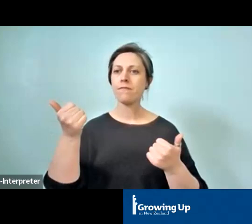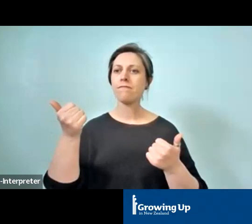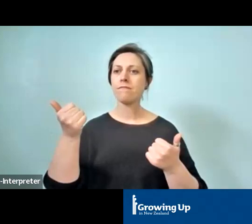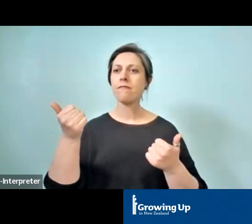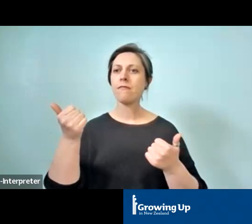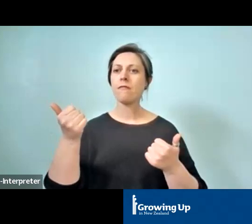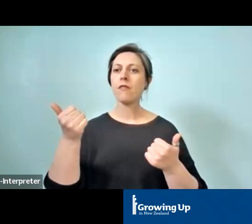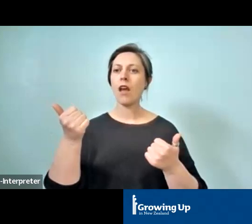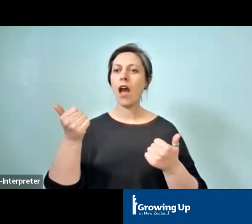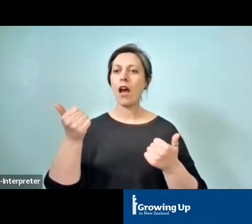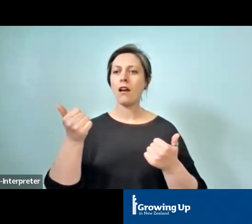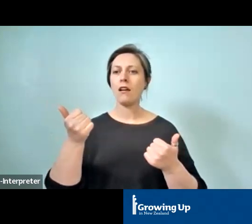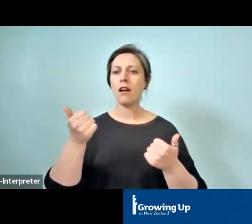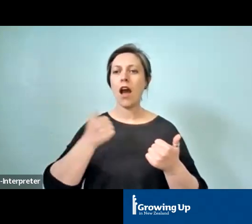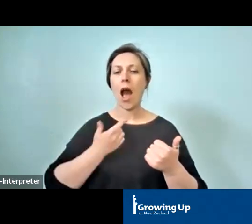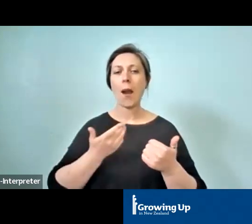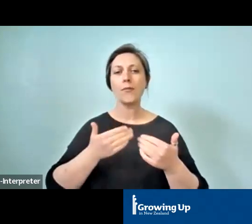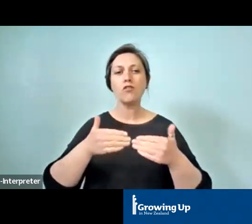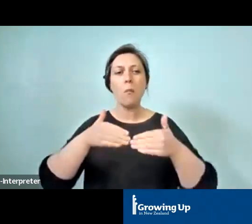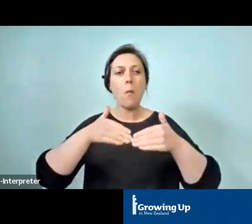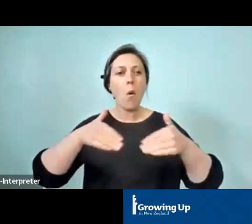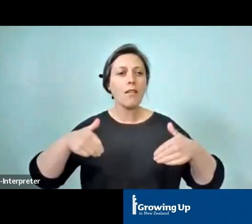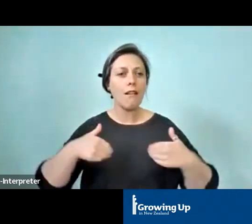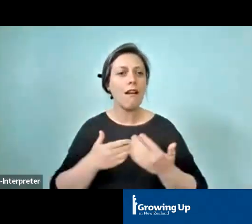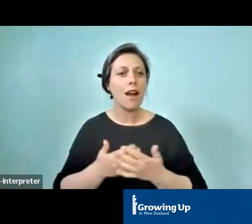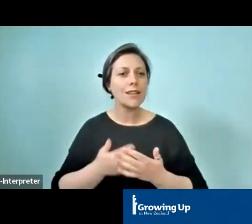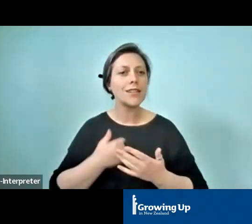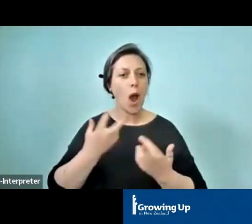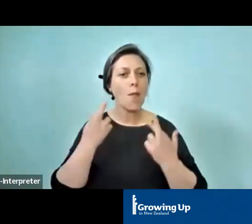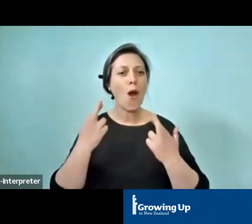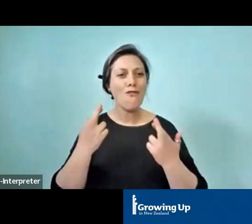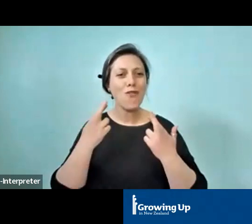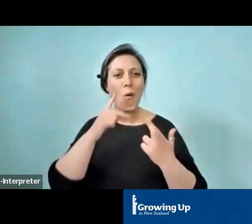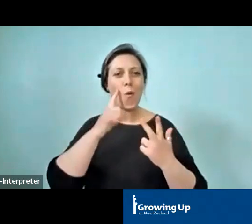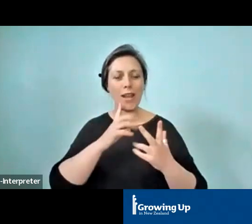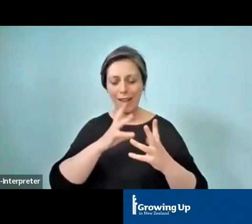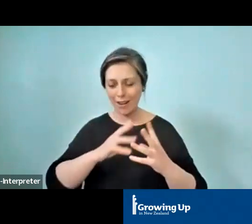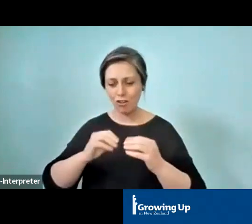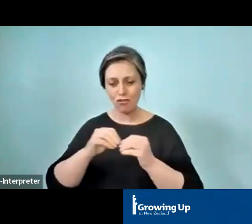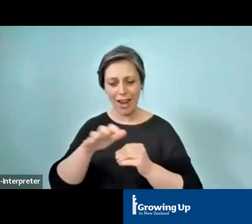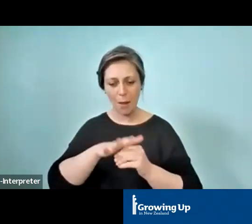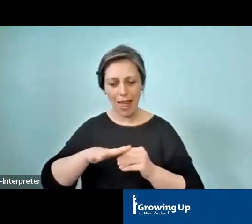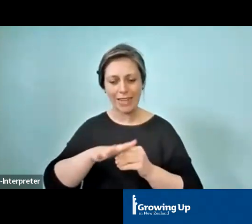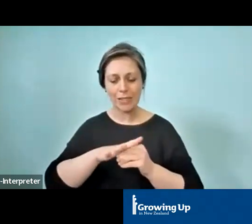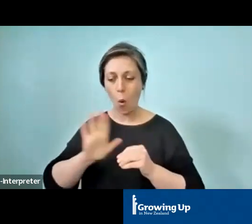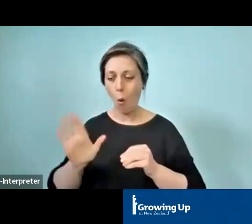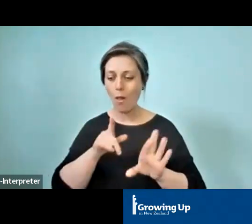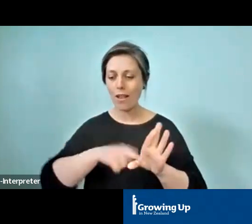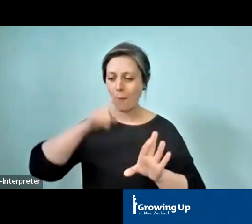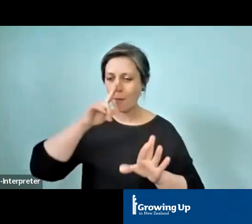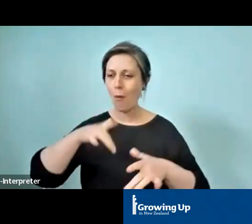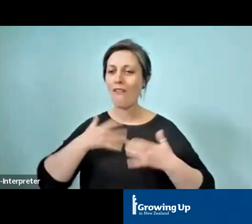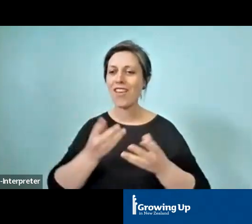forever hopeful that we can create a place where all young people feel